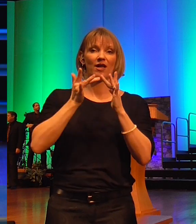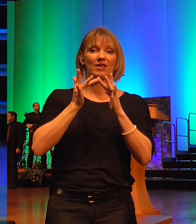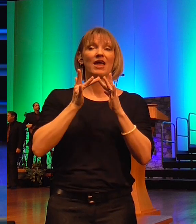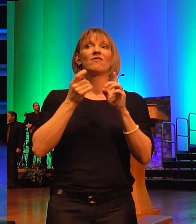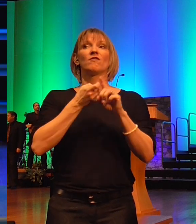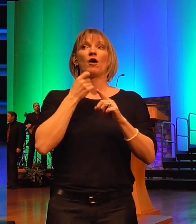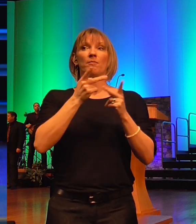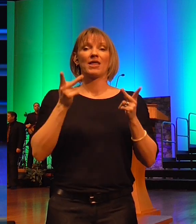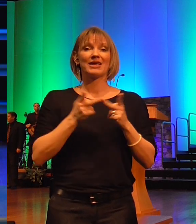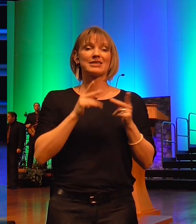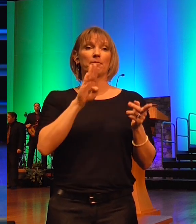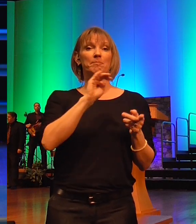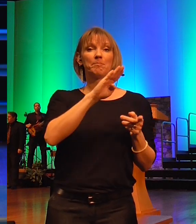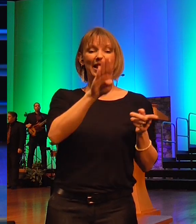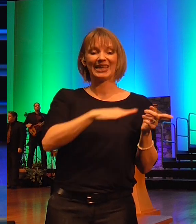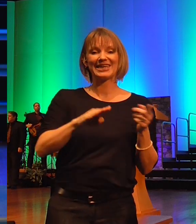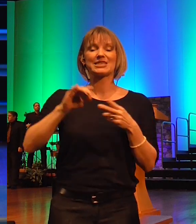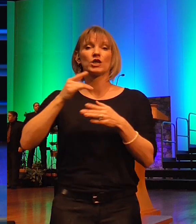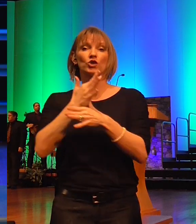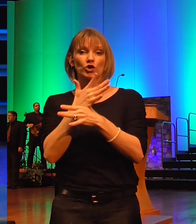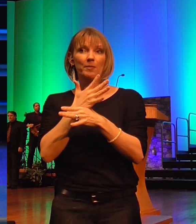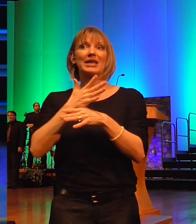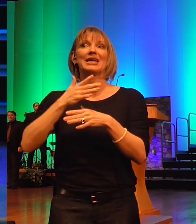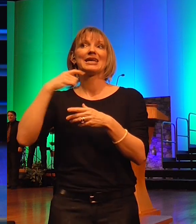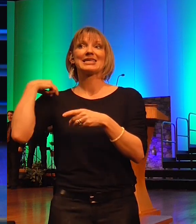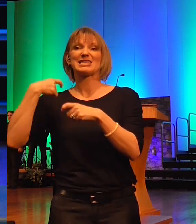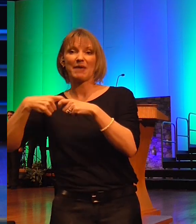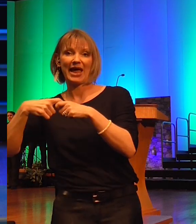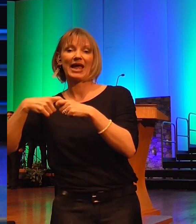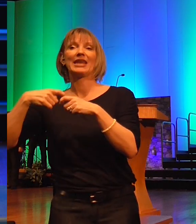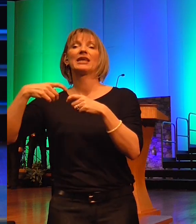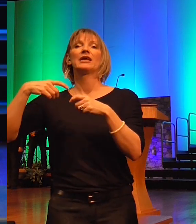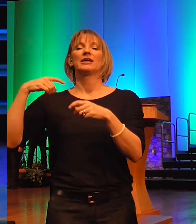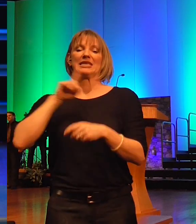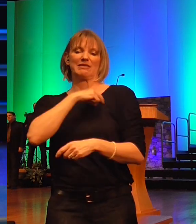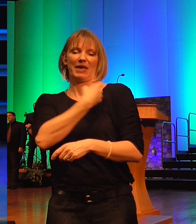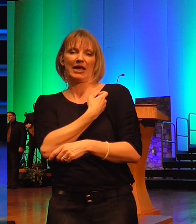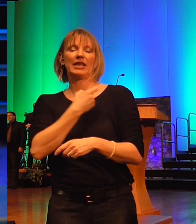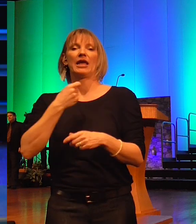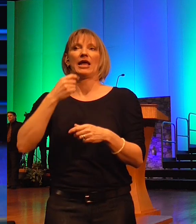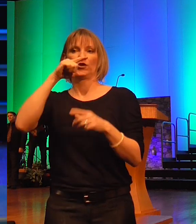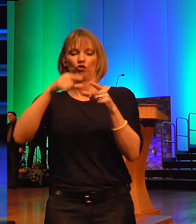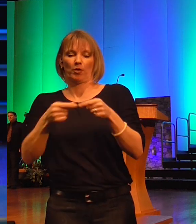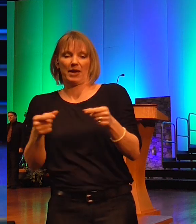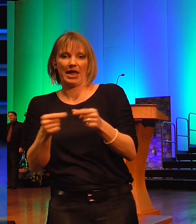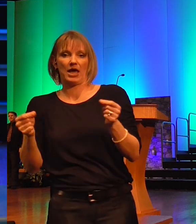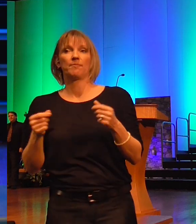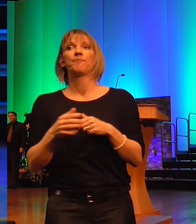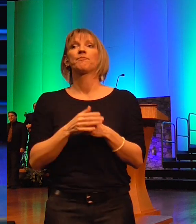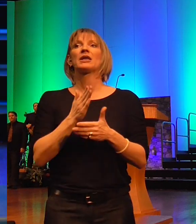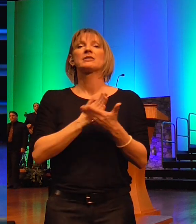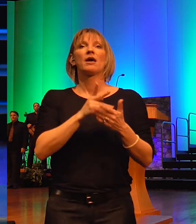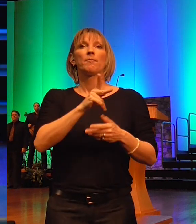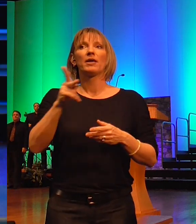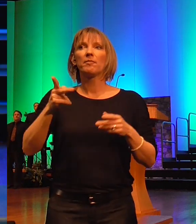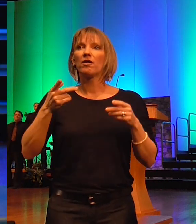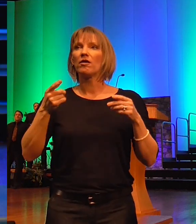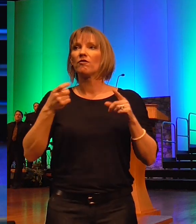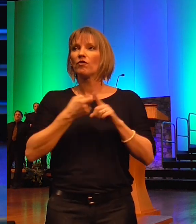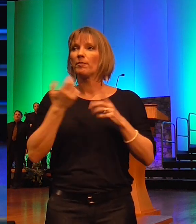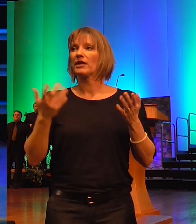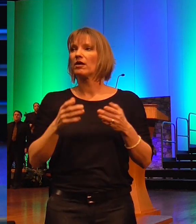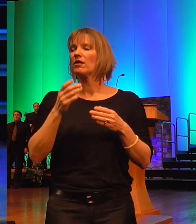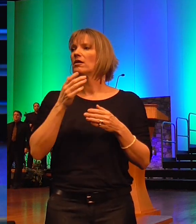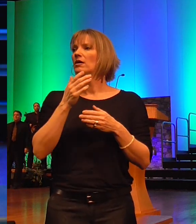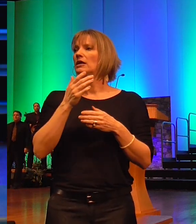far away as Belize, Germany, Spain, and Japan, all over our country here, including parents of members of the